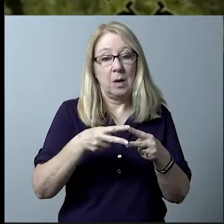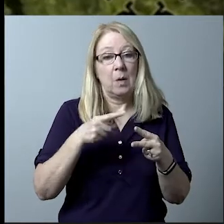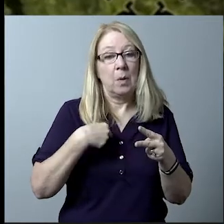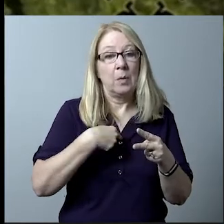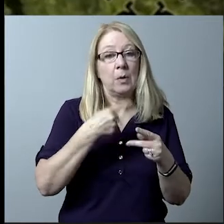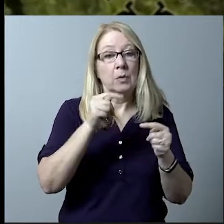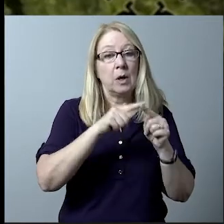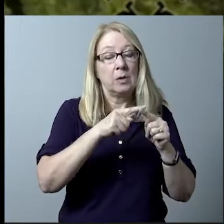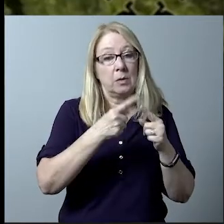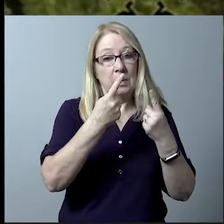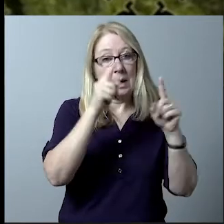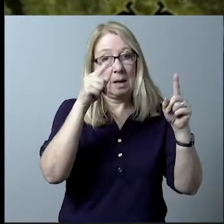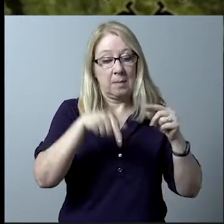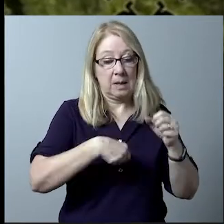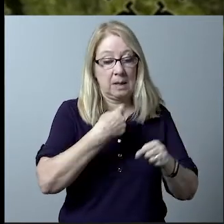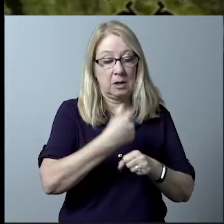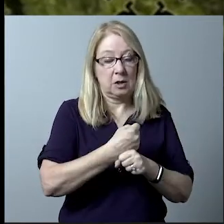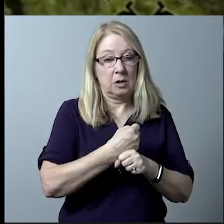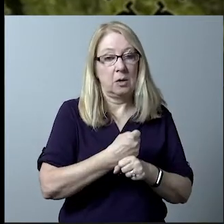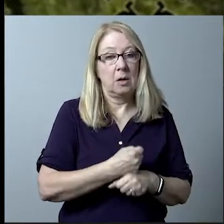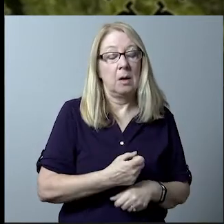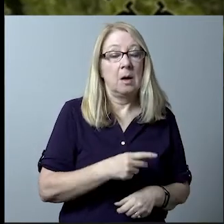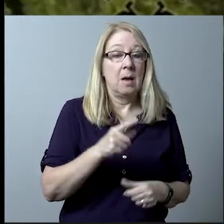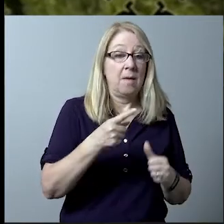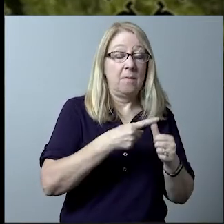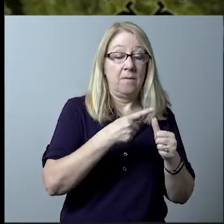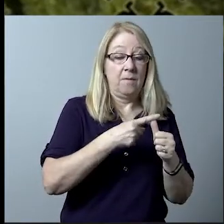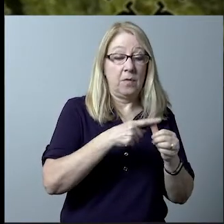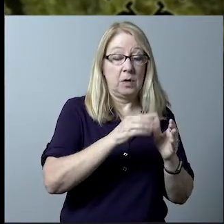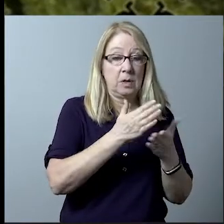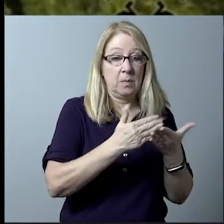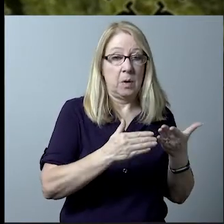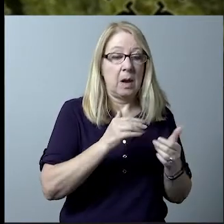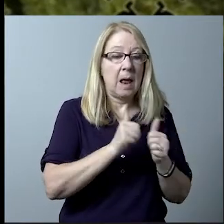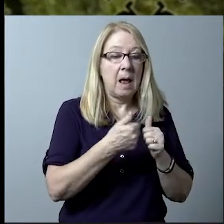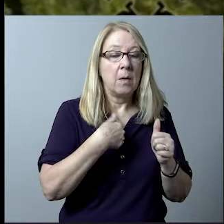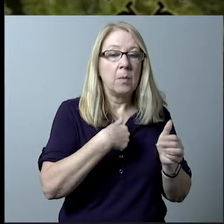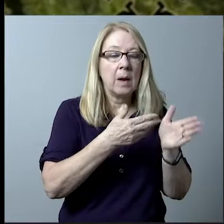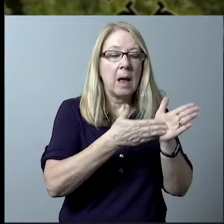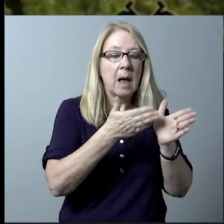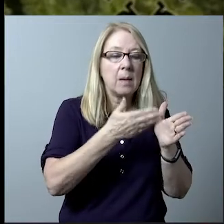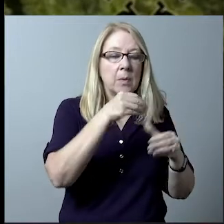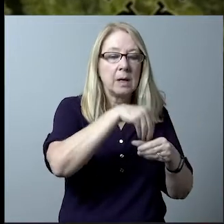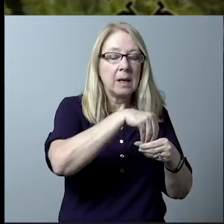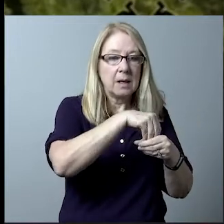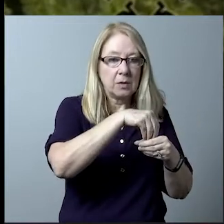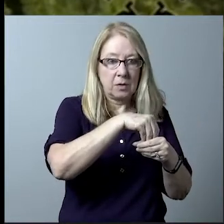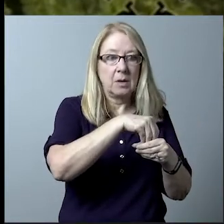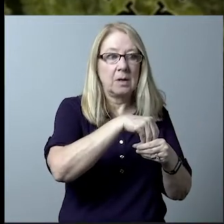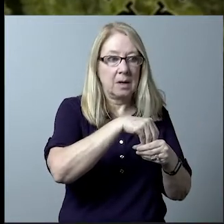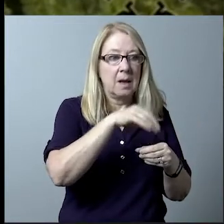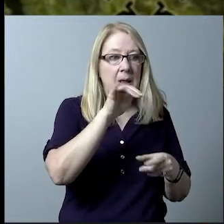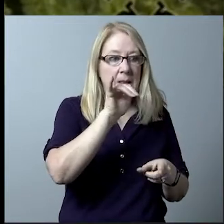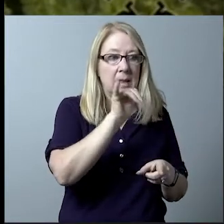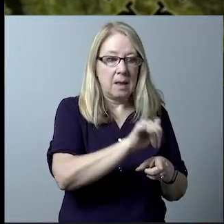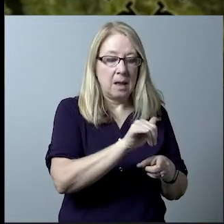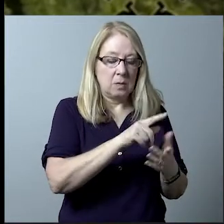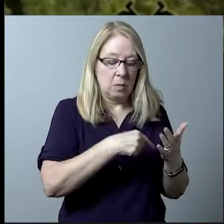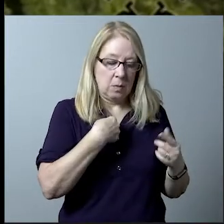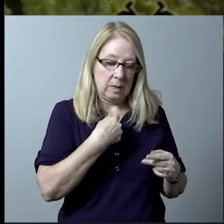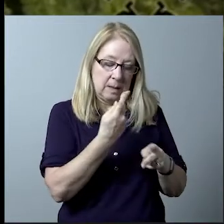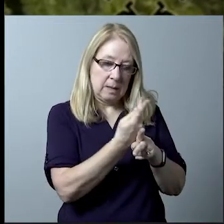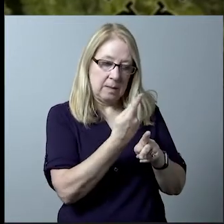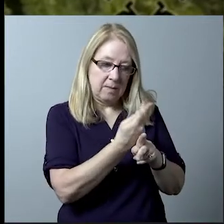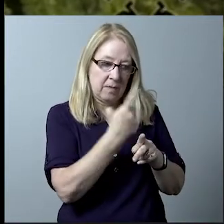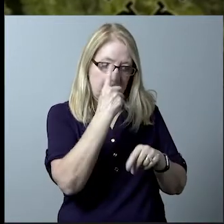a 2-pronged approach to what we're trying to accomplish this year. And so the first of those is a look at how we operate internally. This is